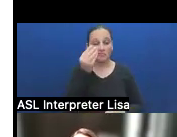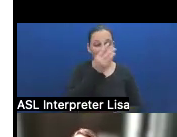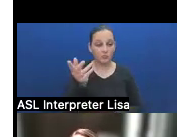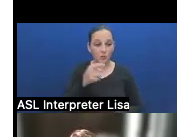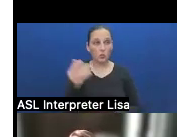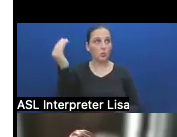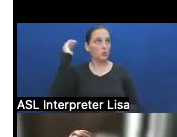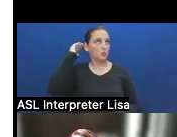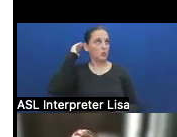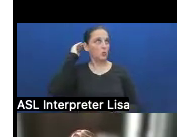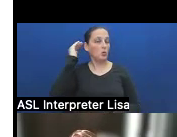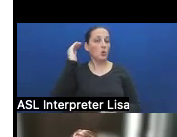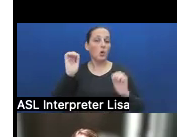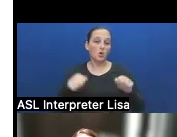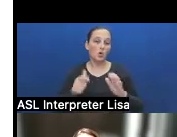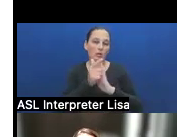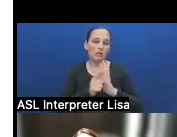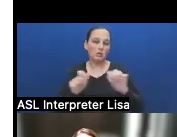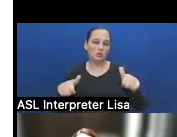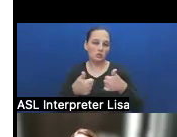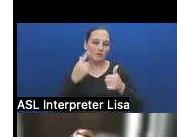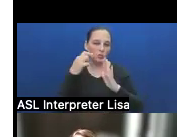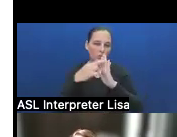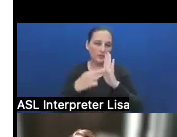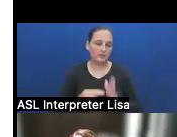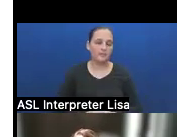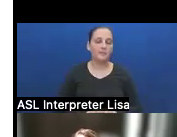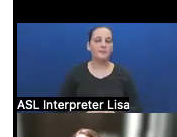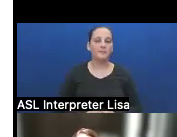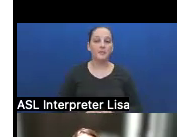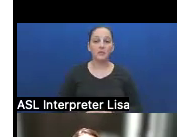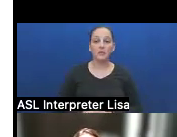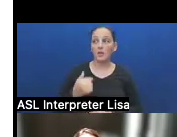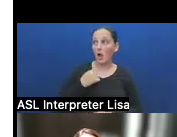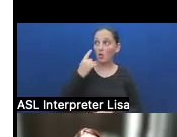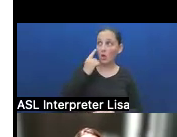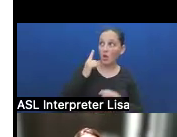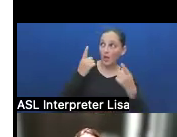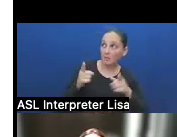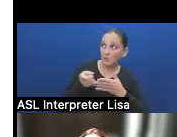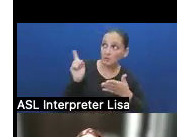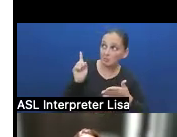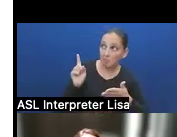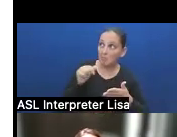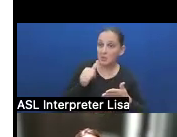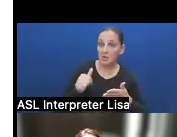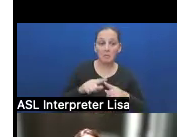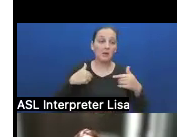could be a legal challenge to the regs. I actually had thought it was going to happen last week and it didn't, but what do I